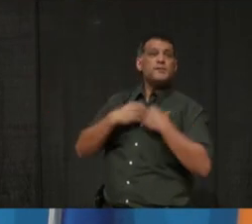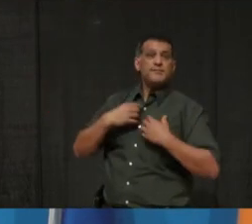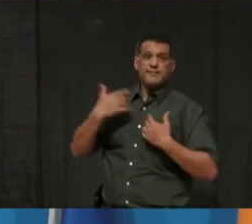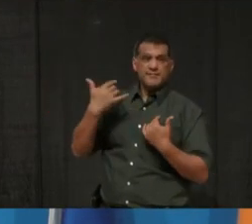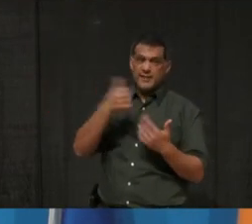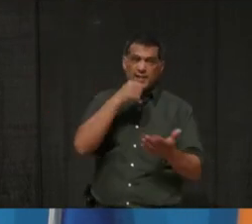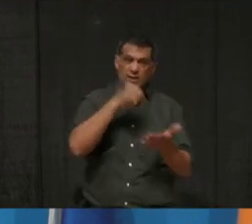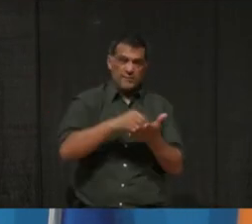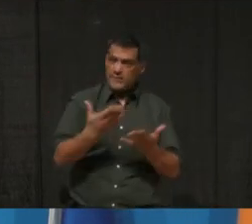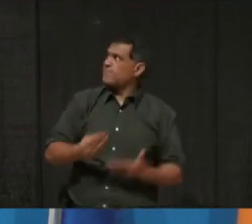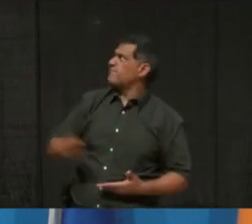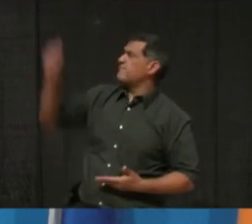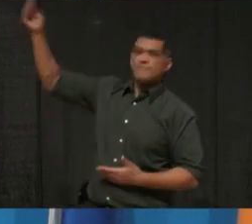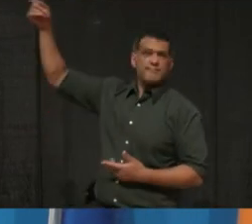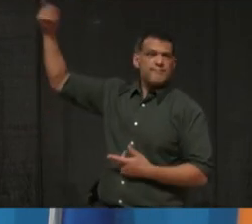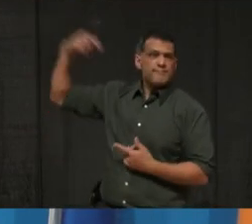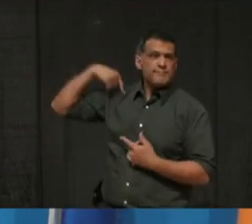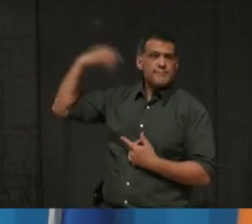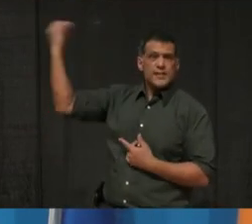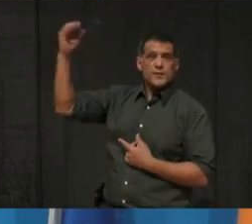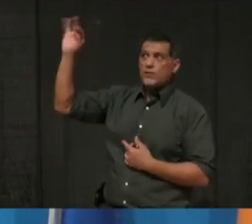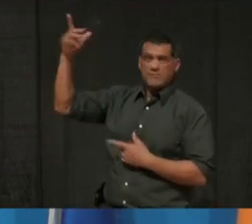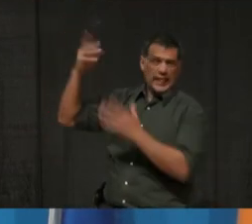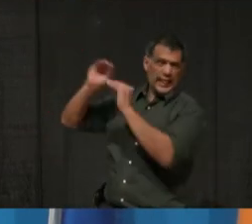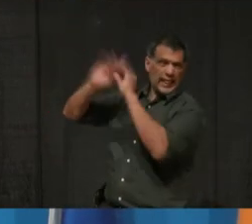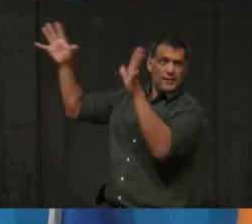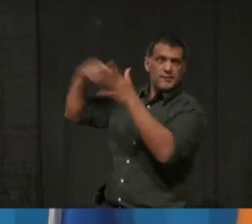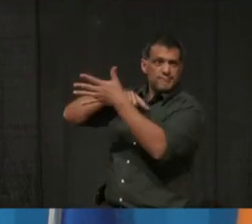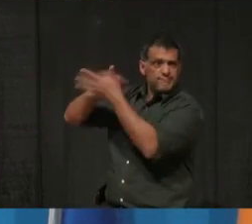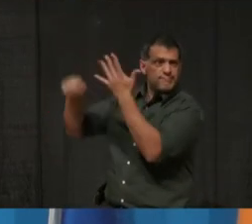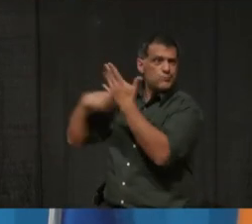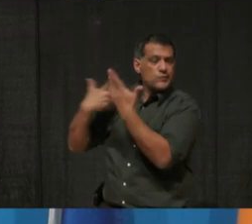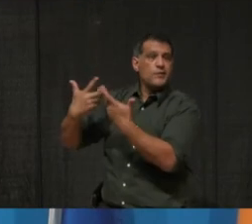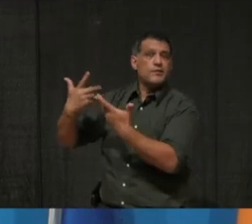I would like to just point out, suspension does not